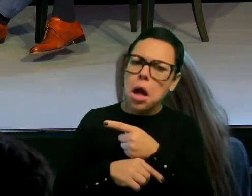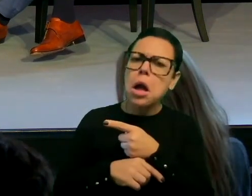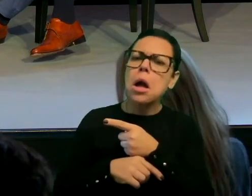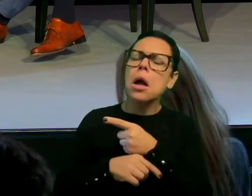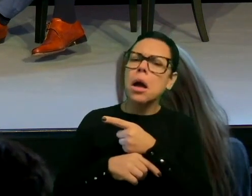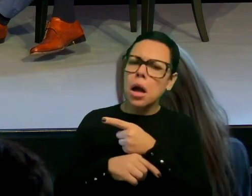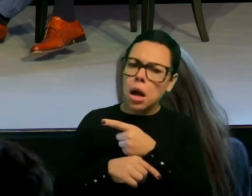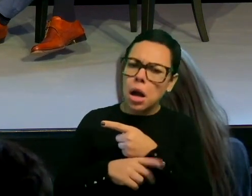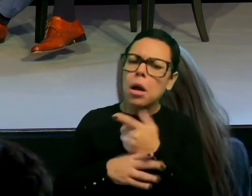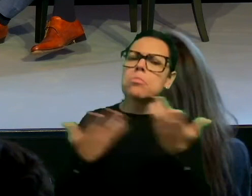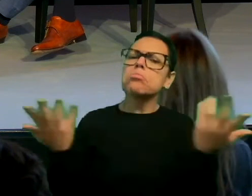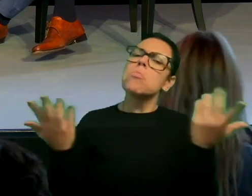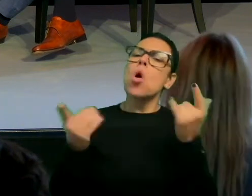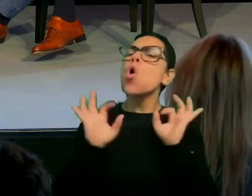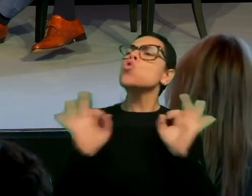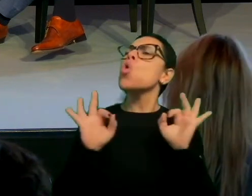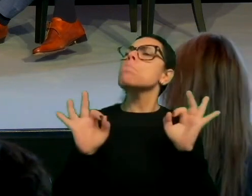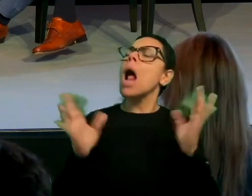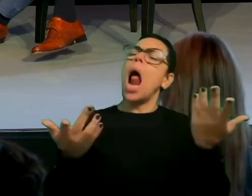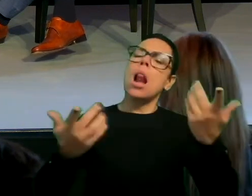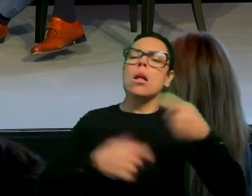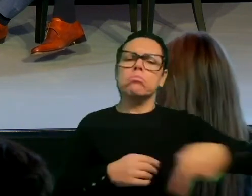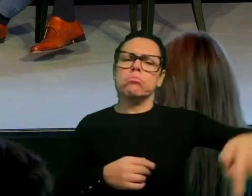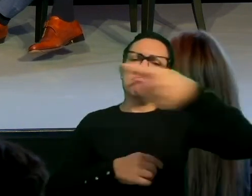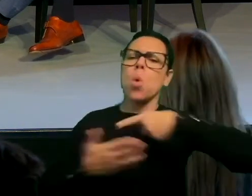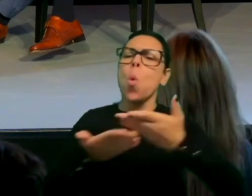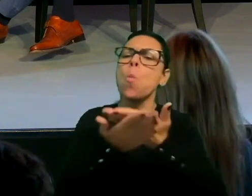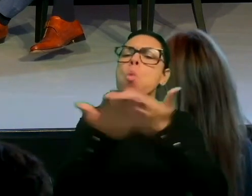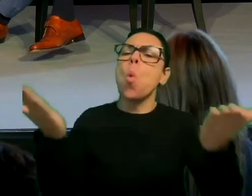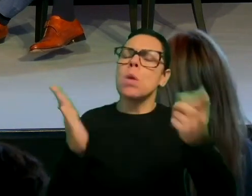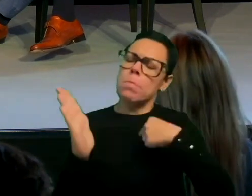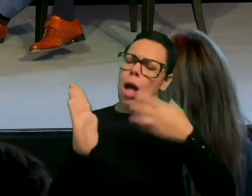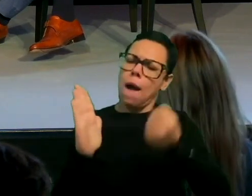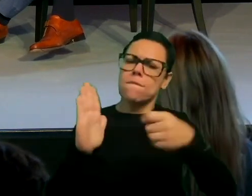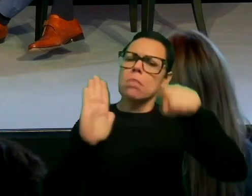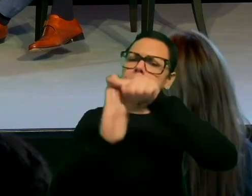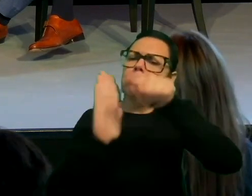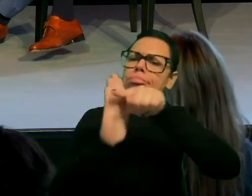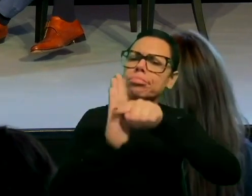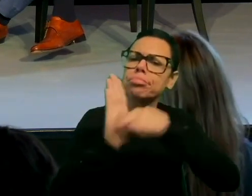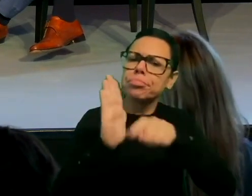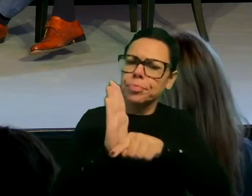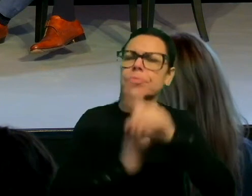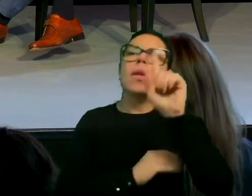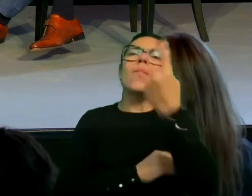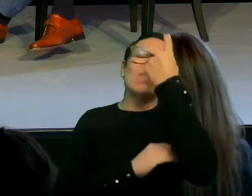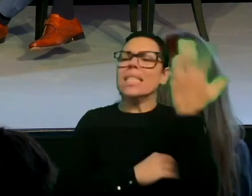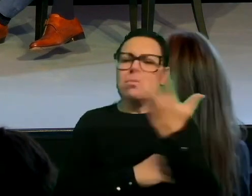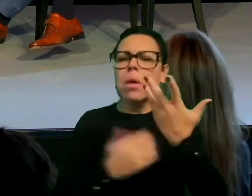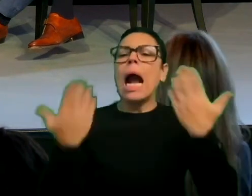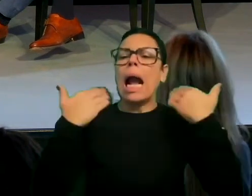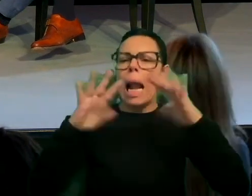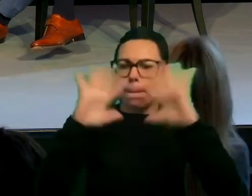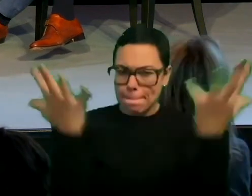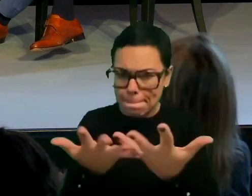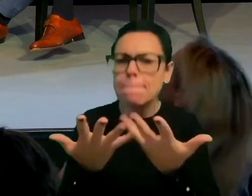process, and maybe some things like sustainability are nice on top of it. Shouldn't we completely reverse it and start with what is the purpose, and in the end, come up with